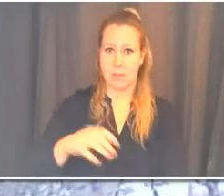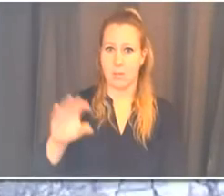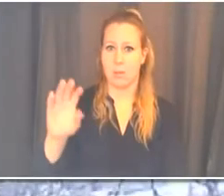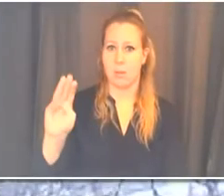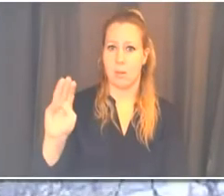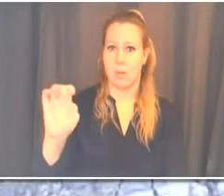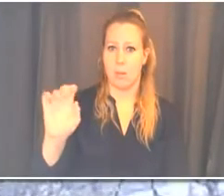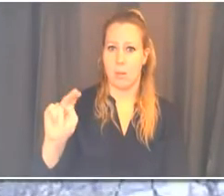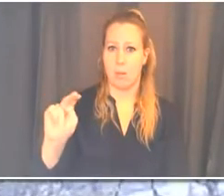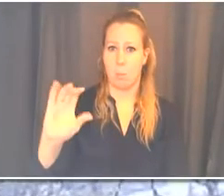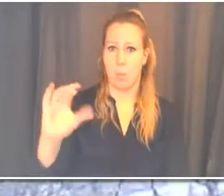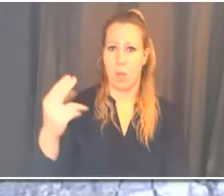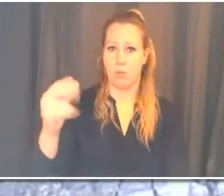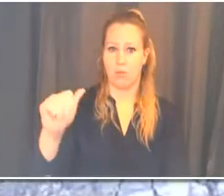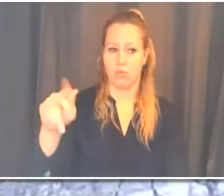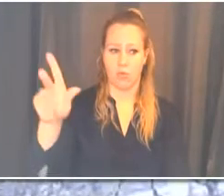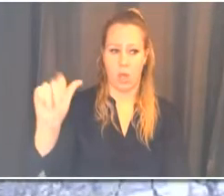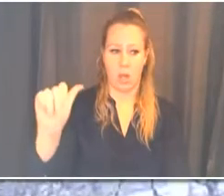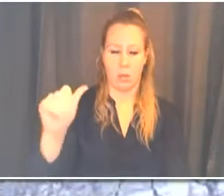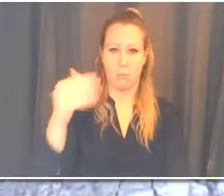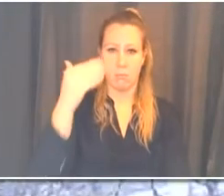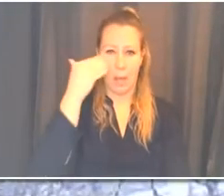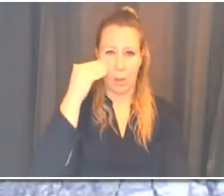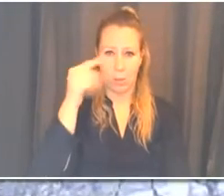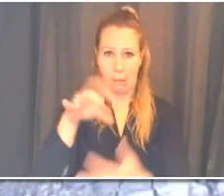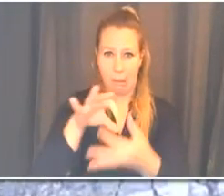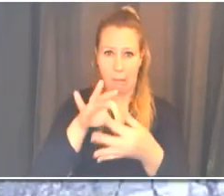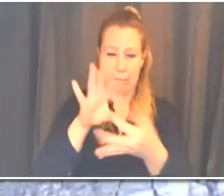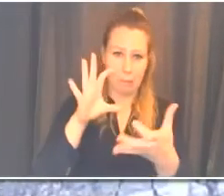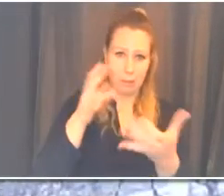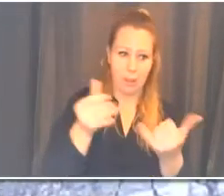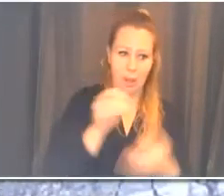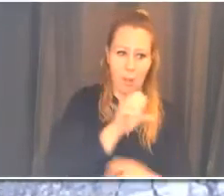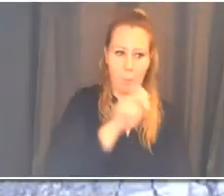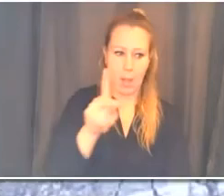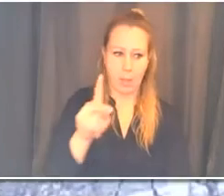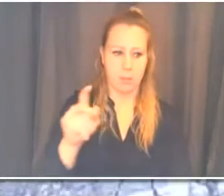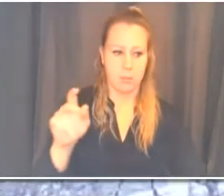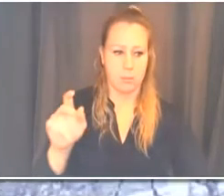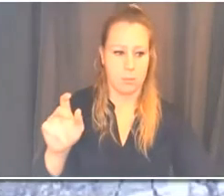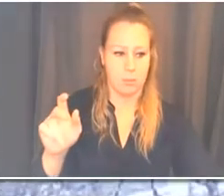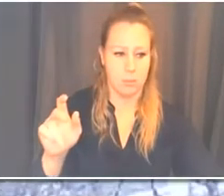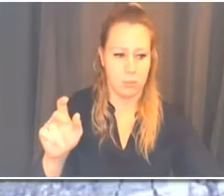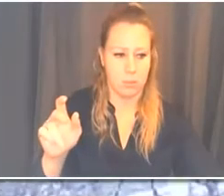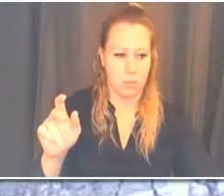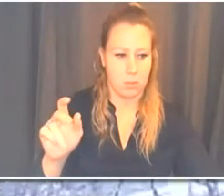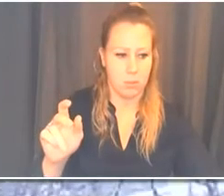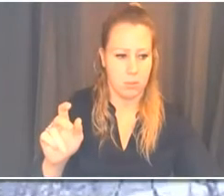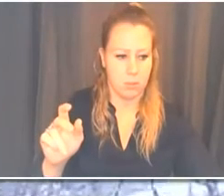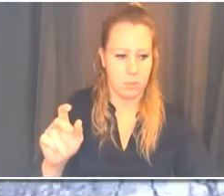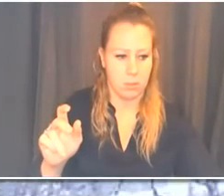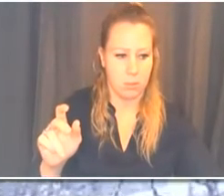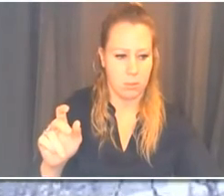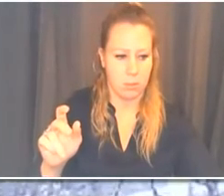quickly again the the number for the Manhattan Family Justice Center is 212